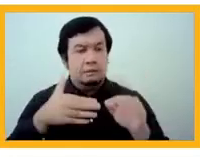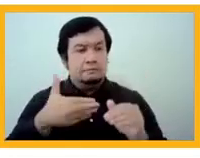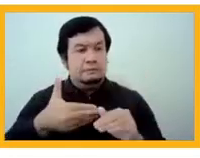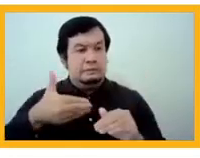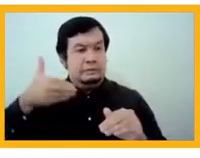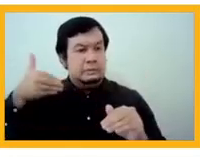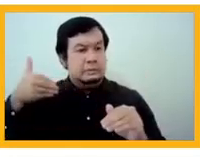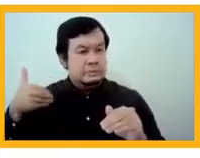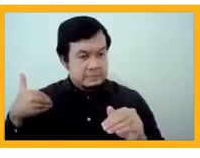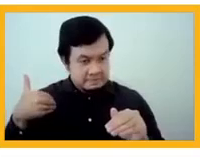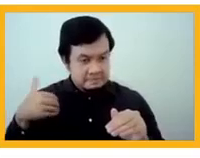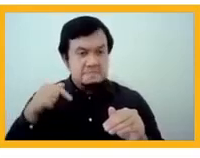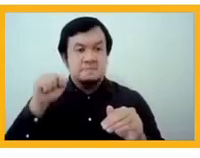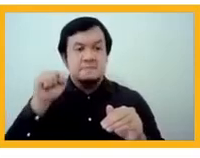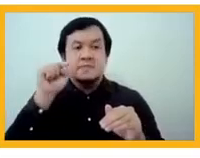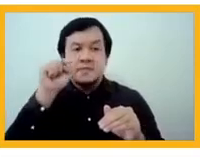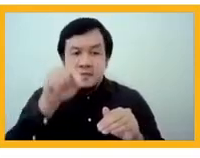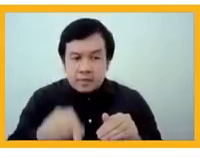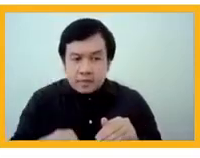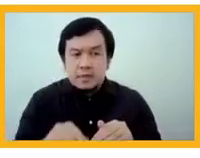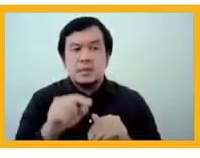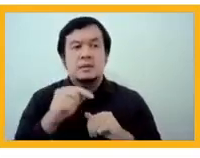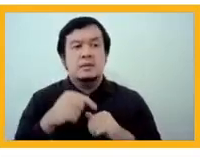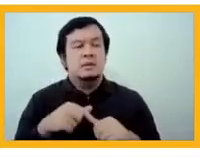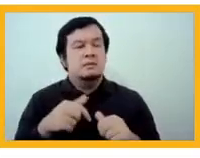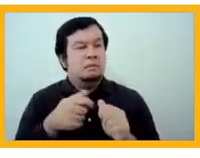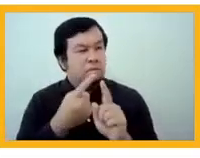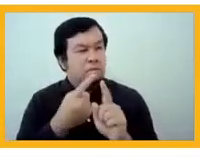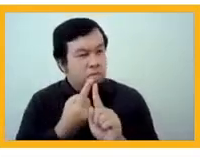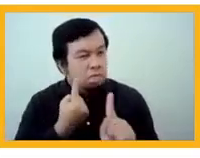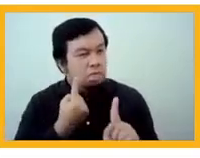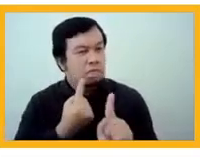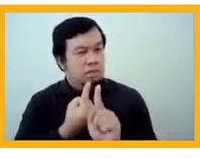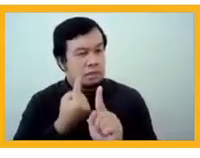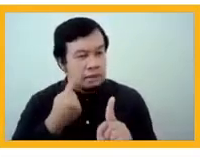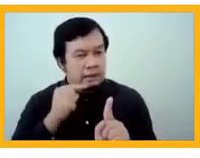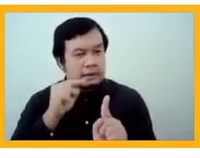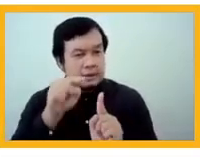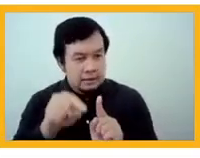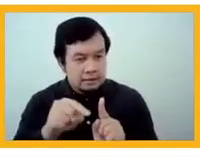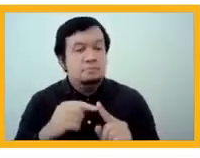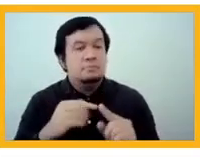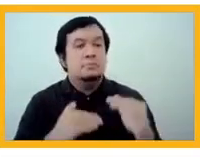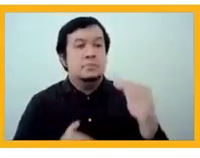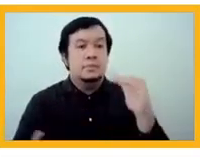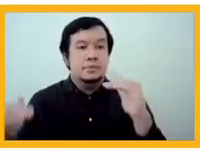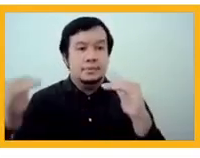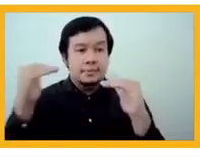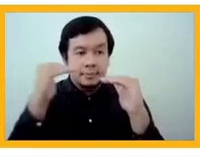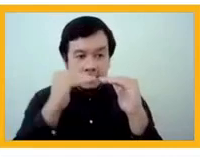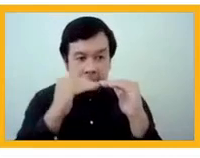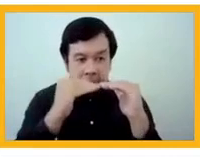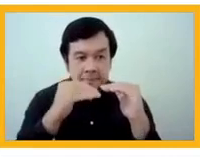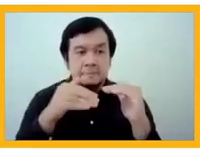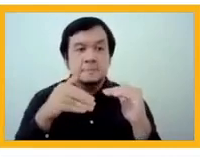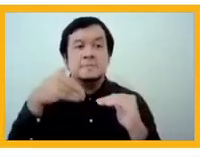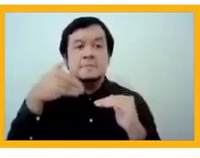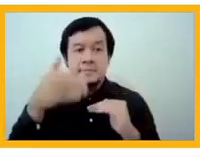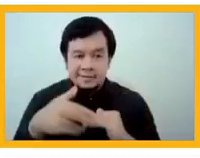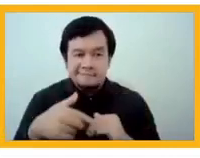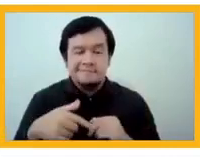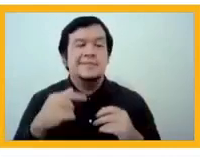okay? So, and the reason this picture is so important is it kind of tells us that it makes so clear